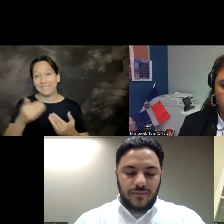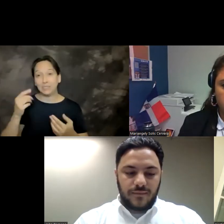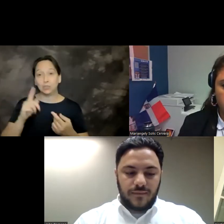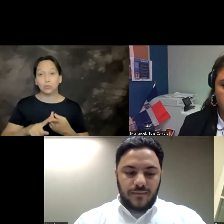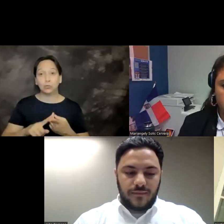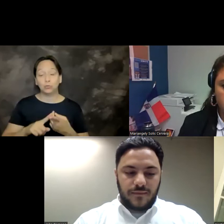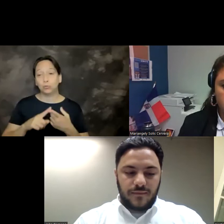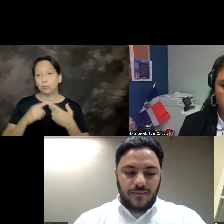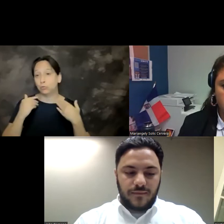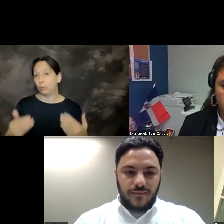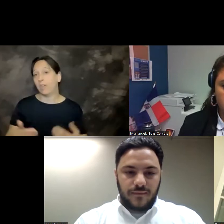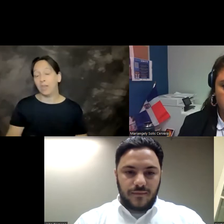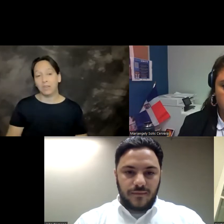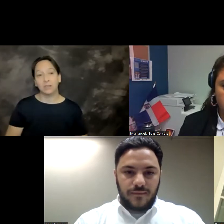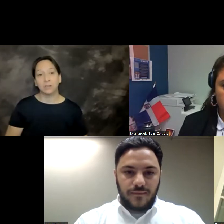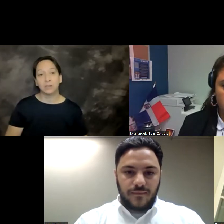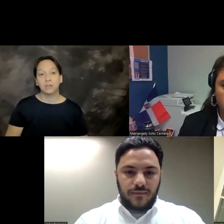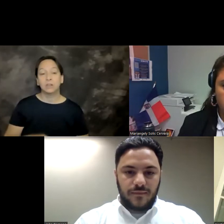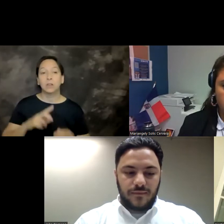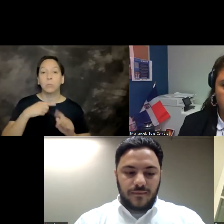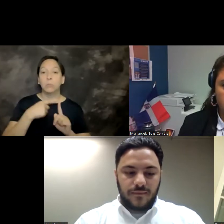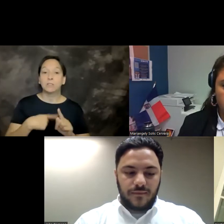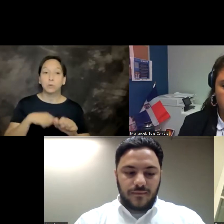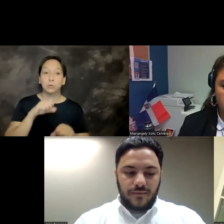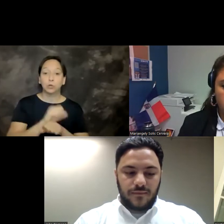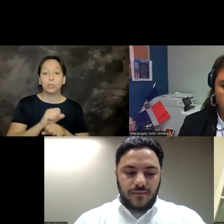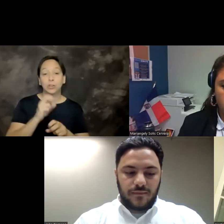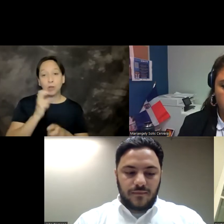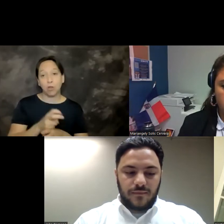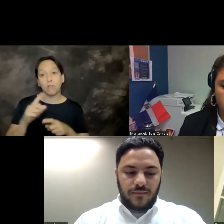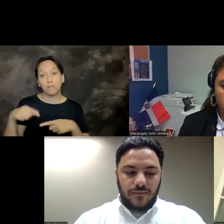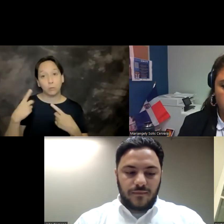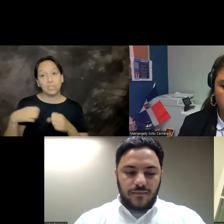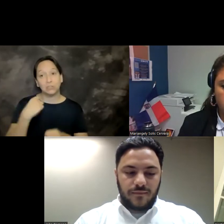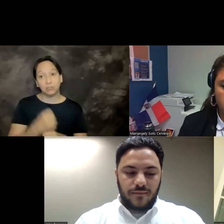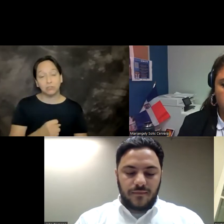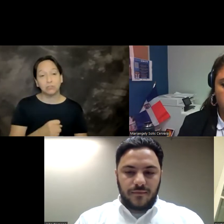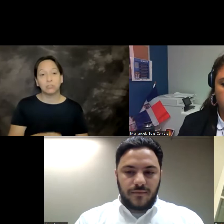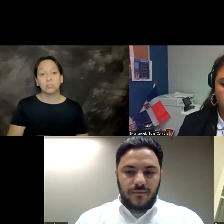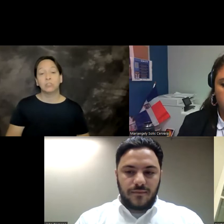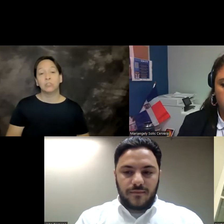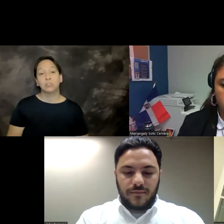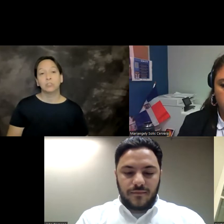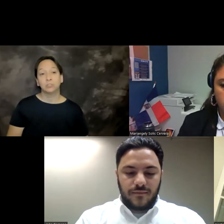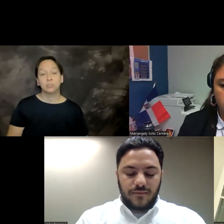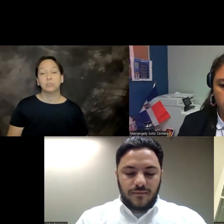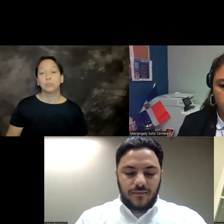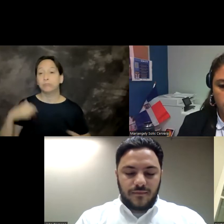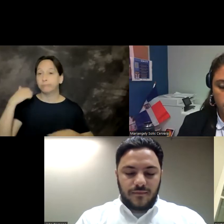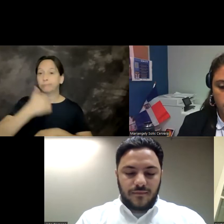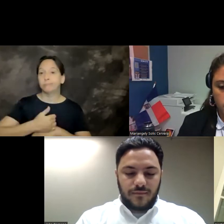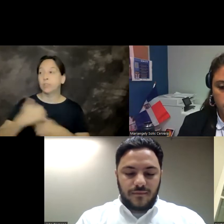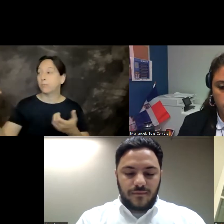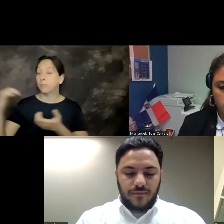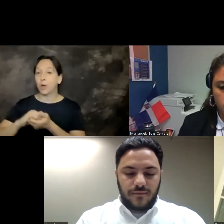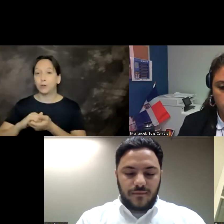do that. In addition to that, we've been working really hard over the last few years to have partnerships with municipalities